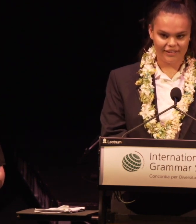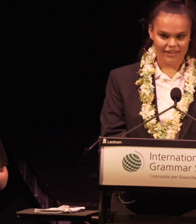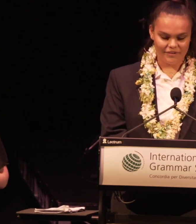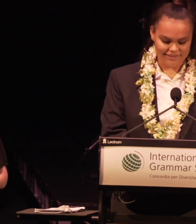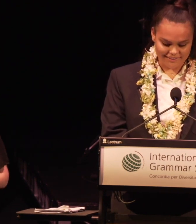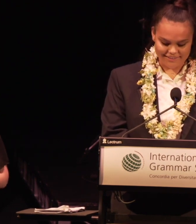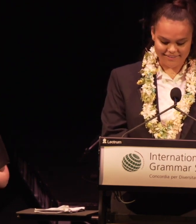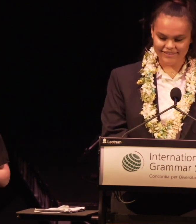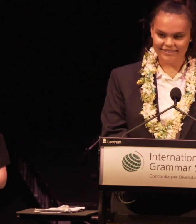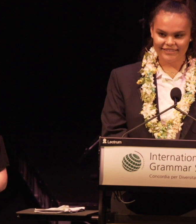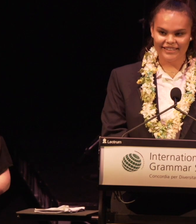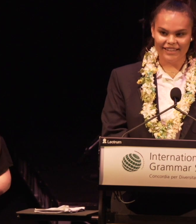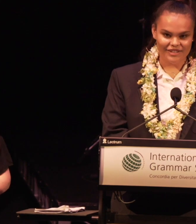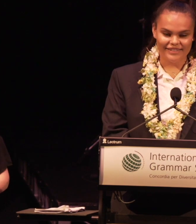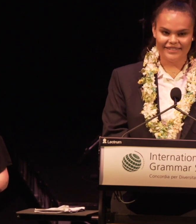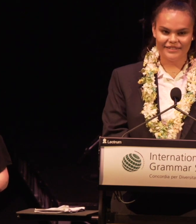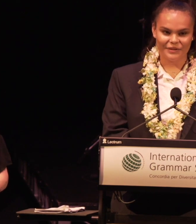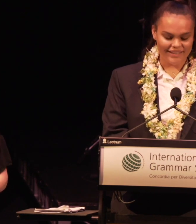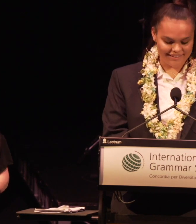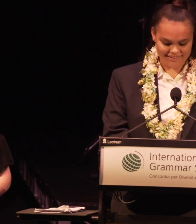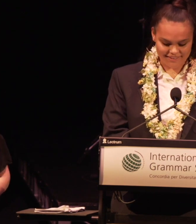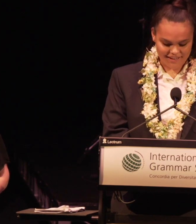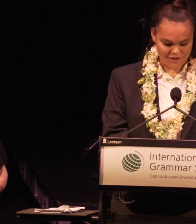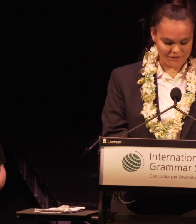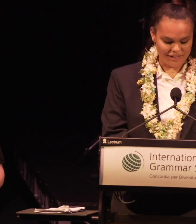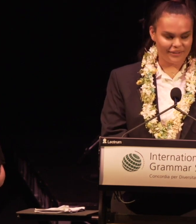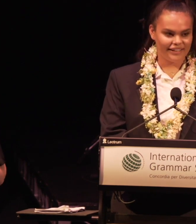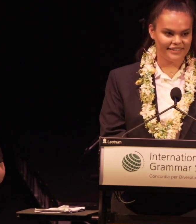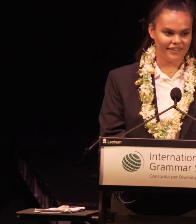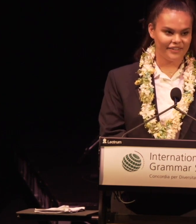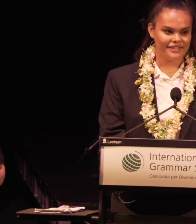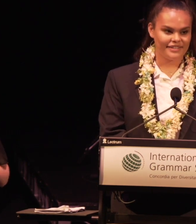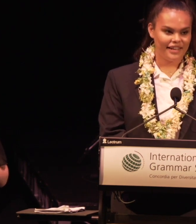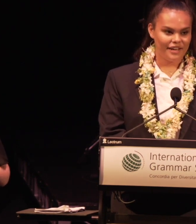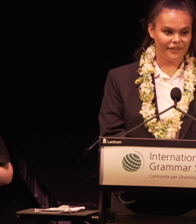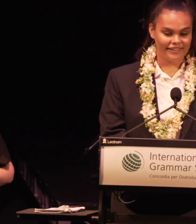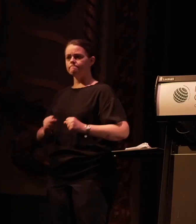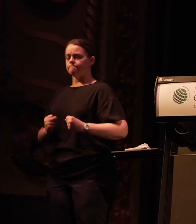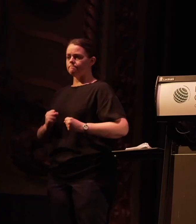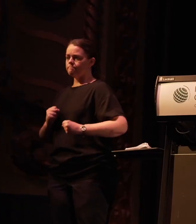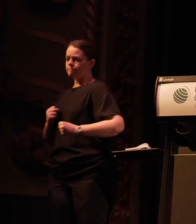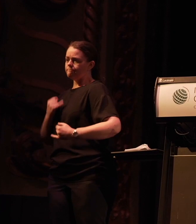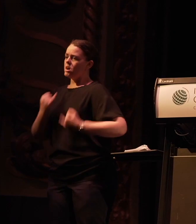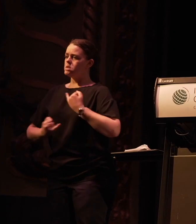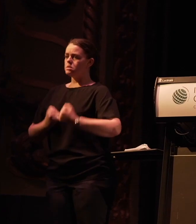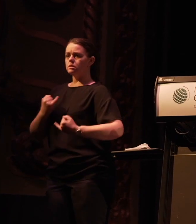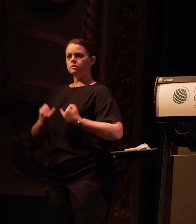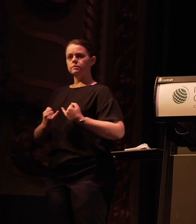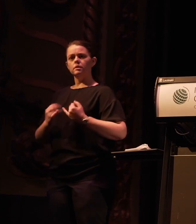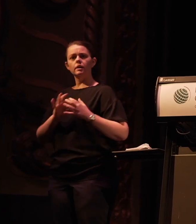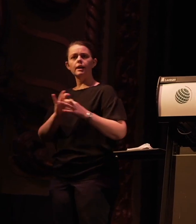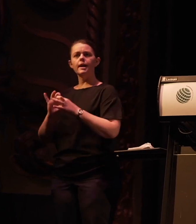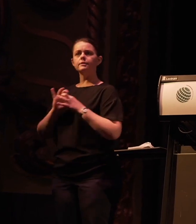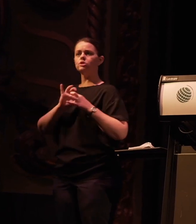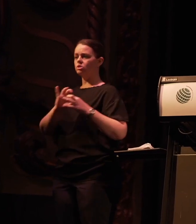survival, resilience, connections, grit, of achievement against the odds, of excellence, and of